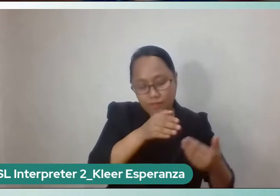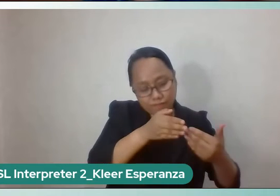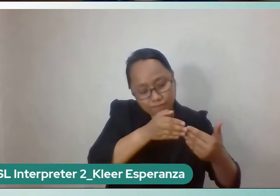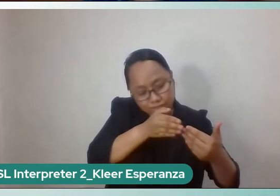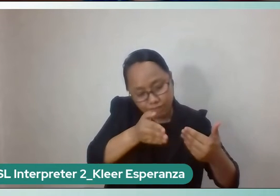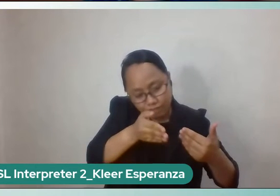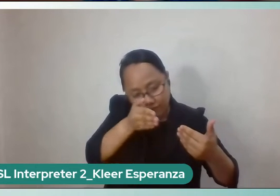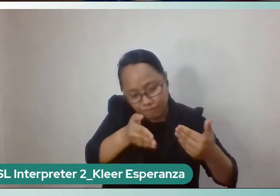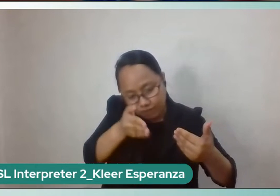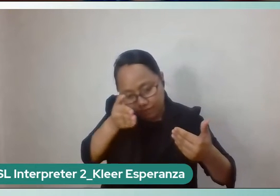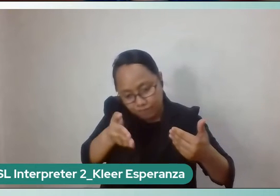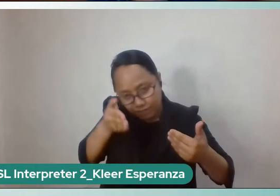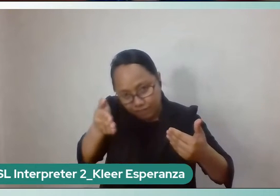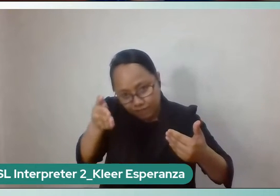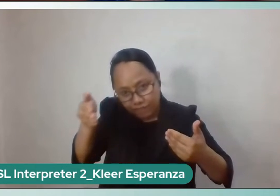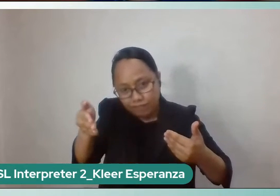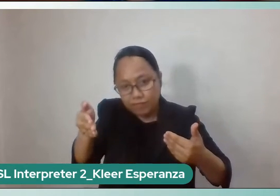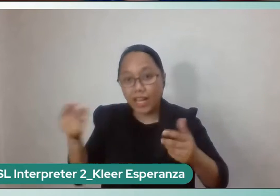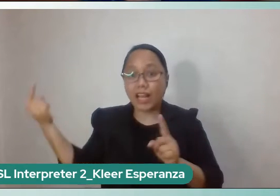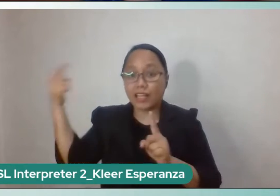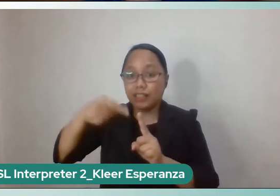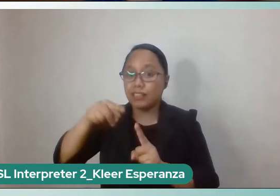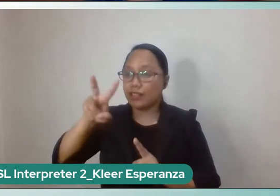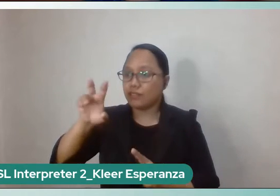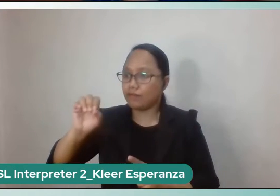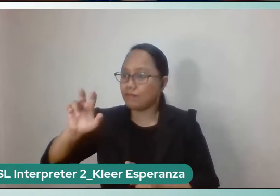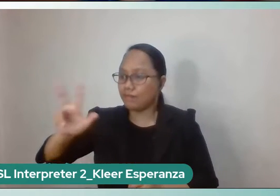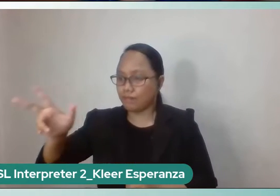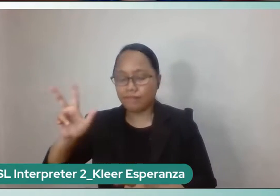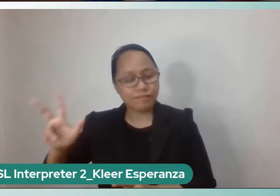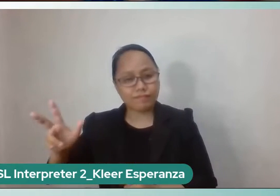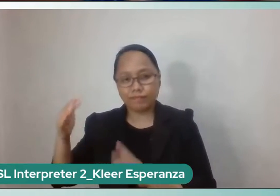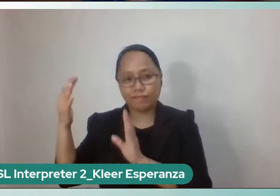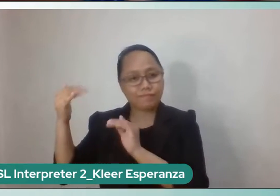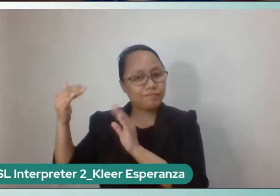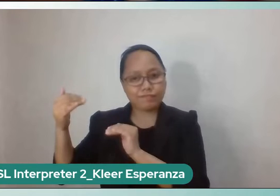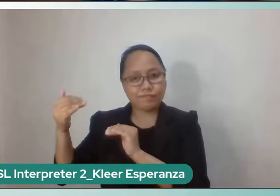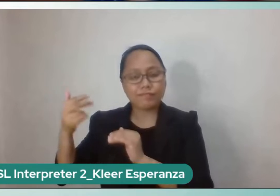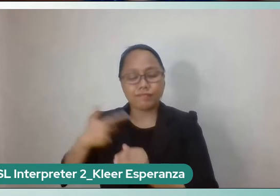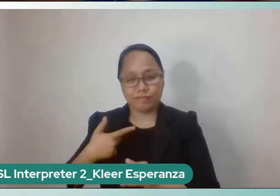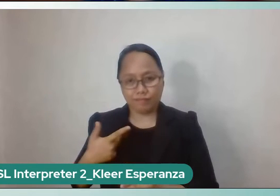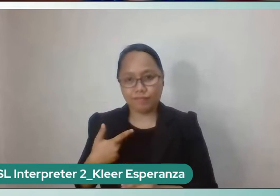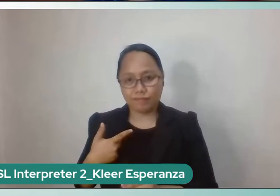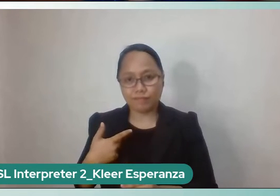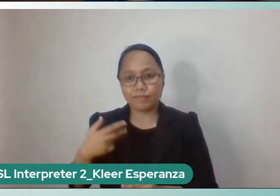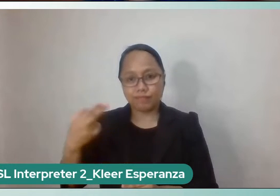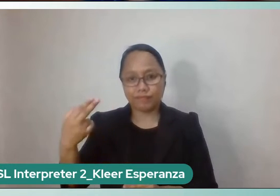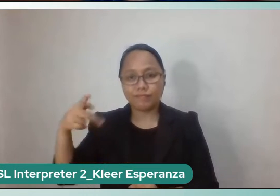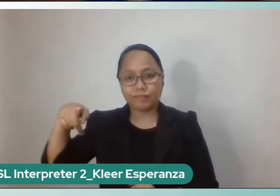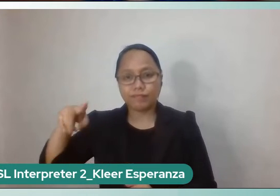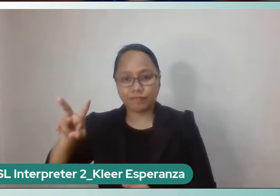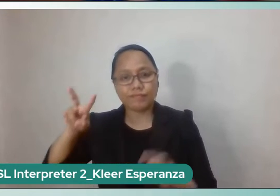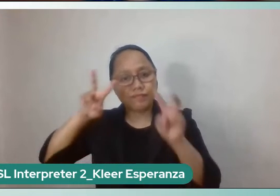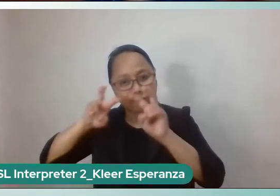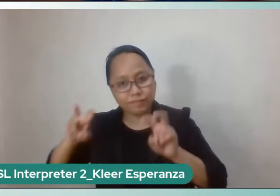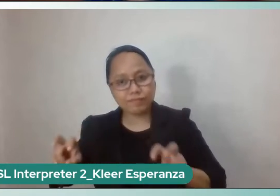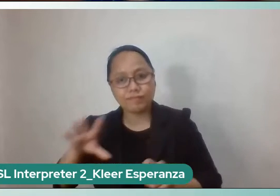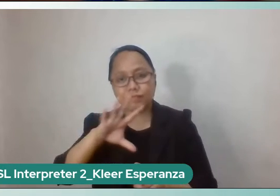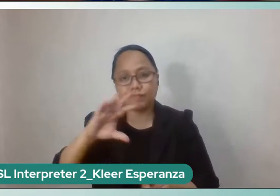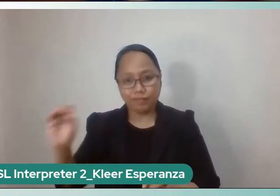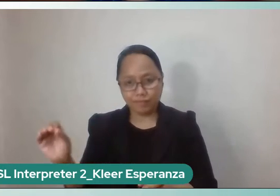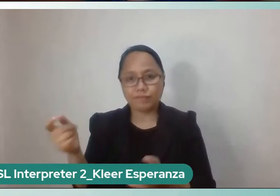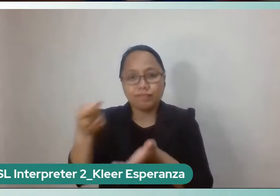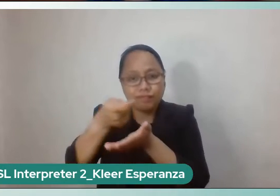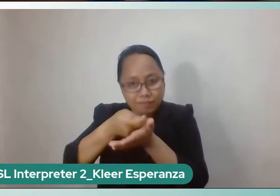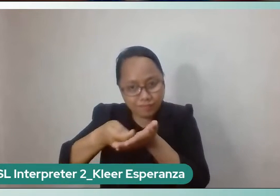2030. And that part of the plan is actually to sustain the HPV testing and thermal ablation screen